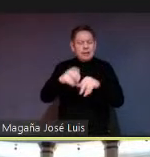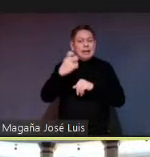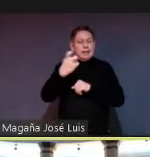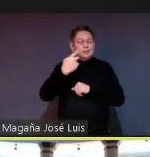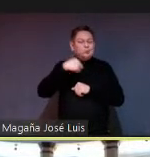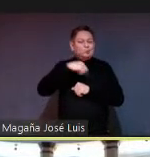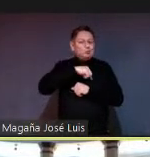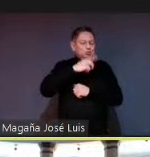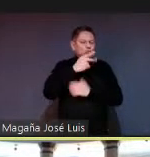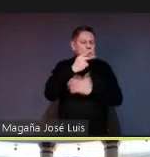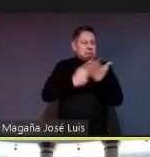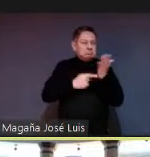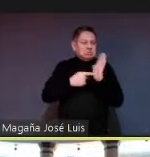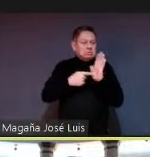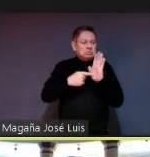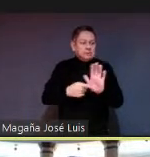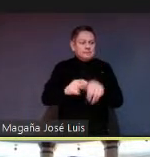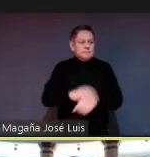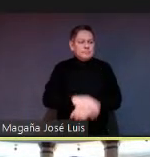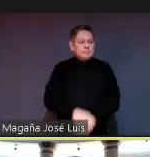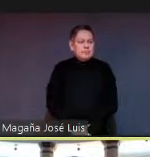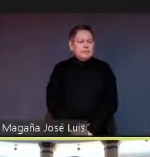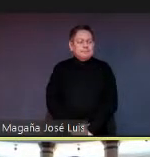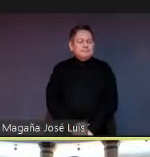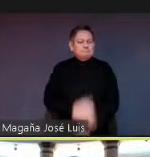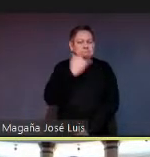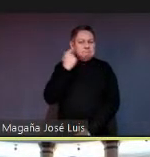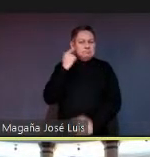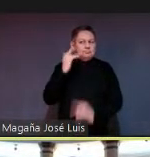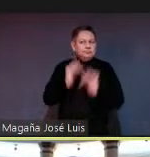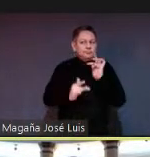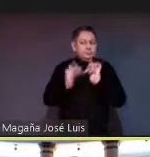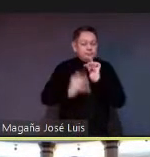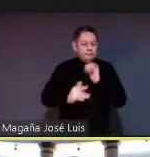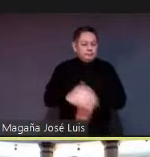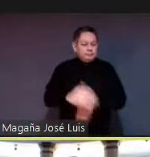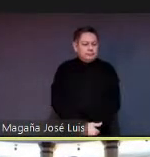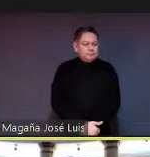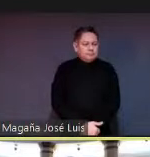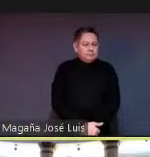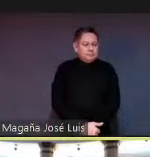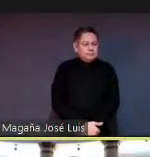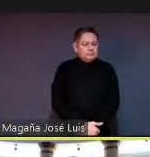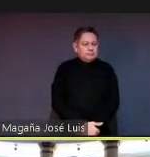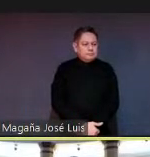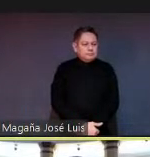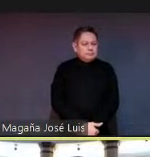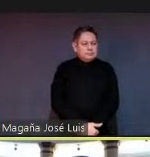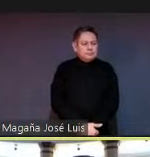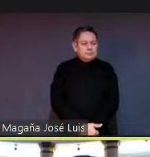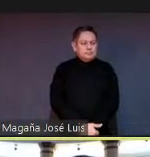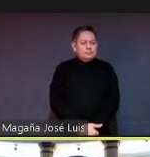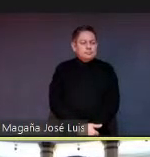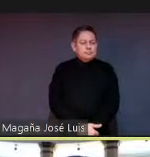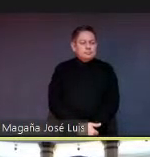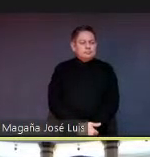assure that we can make these changes. This is the medical school where we are showing all of the